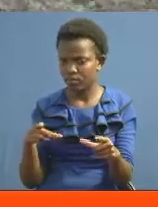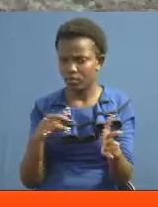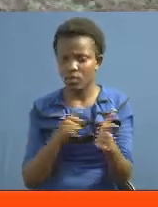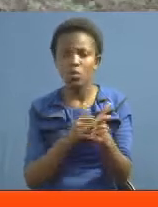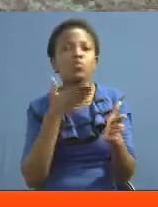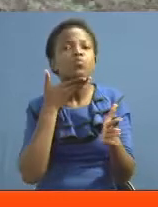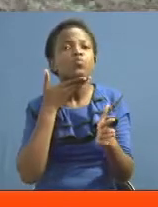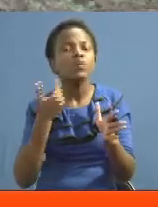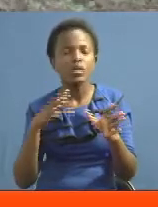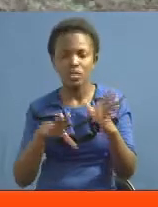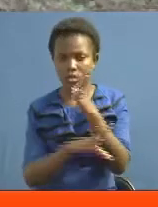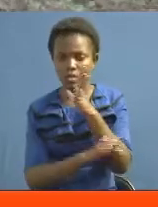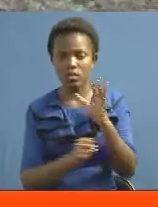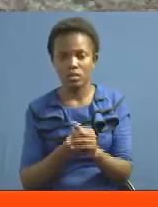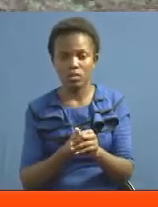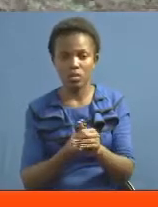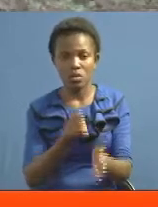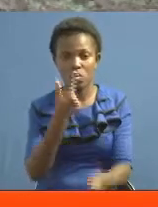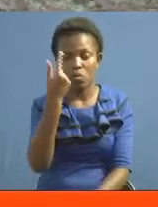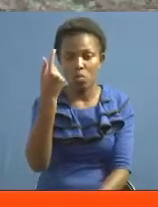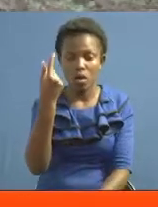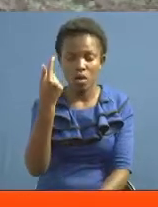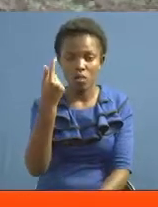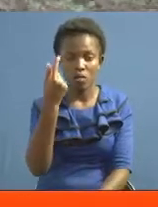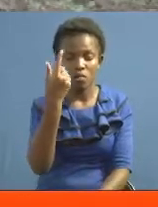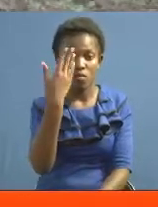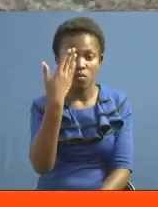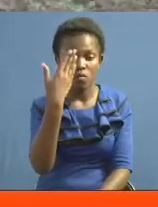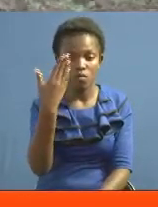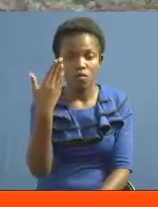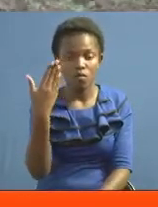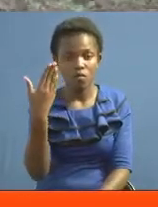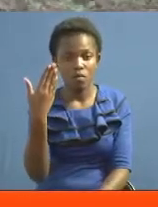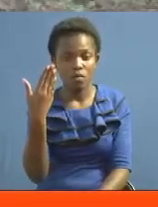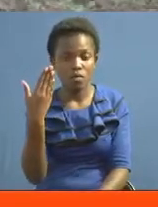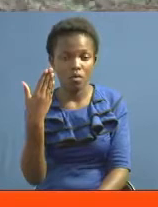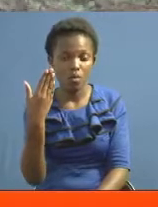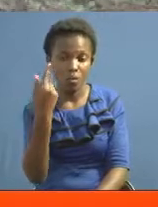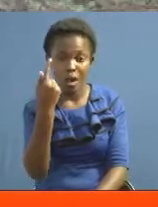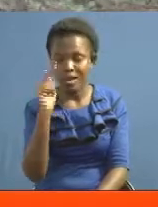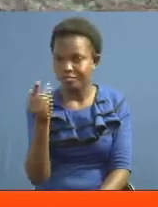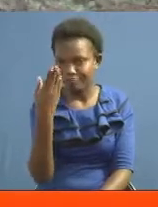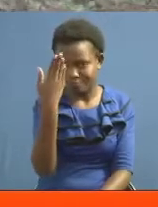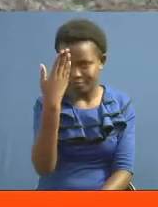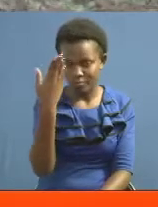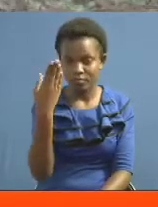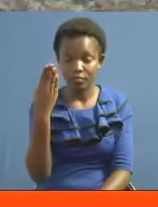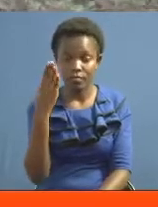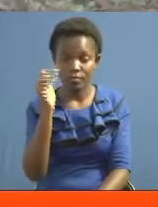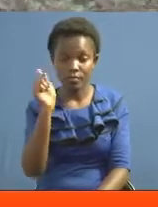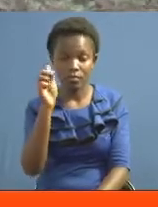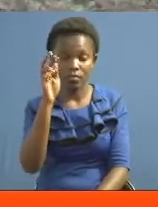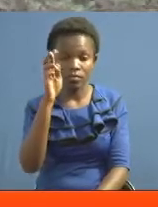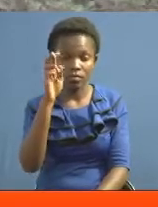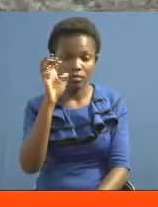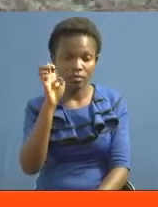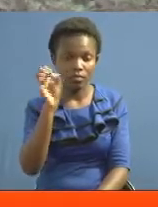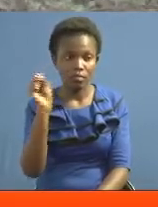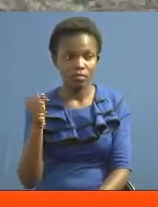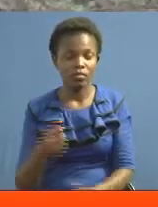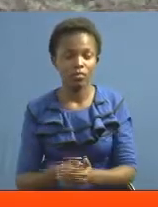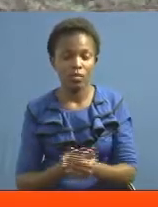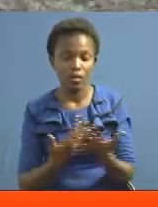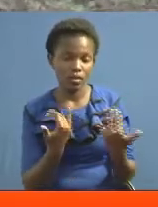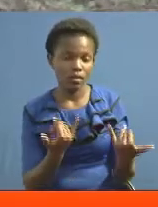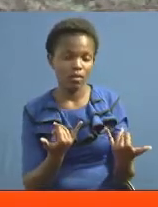steal from us is 1,004 acres. That is the place they do not want us to reach.